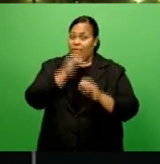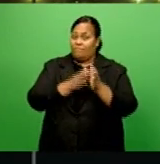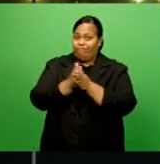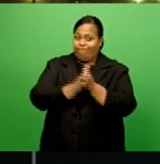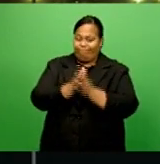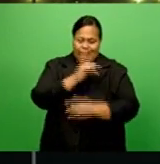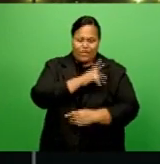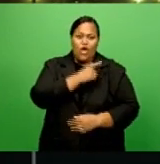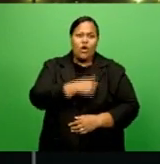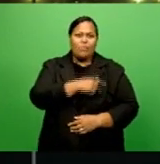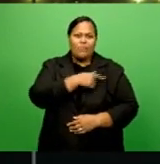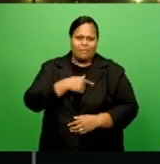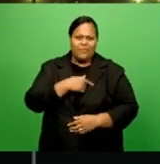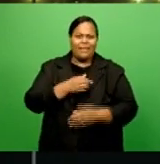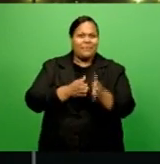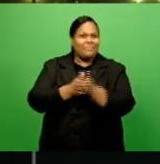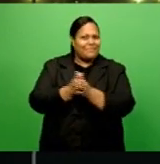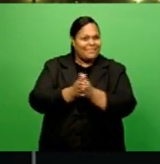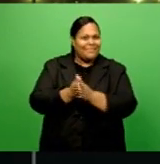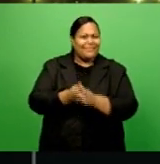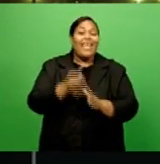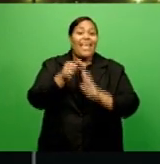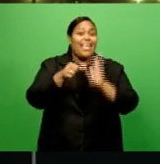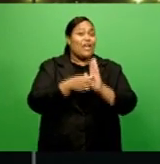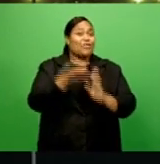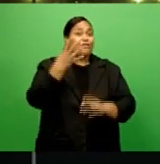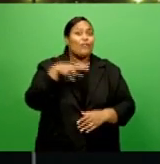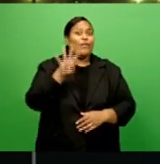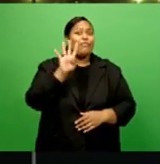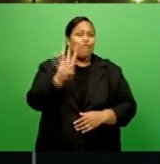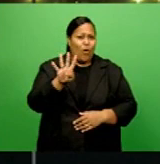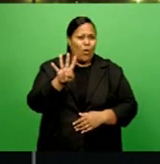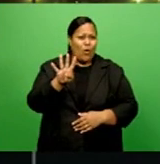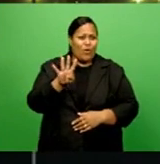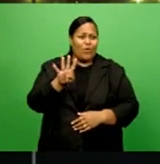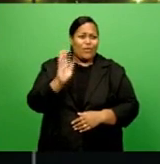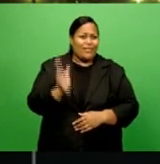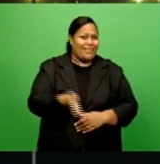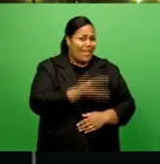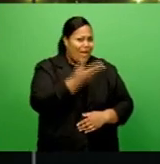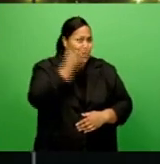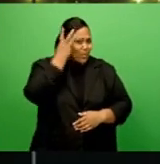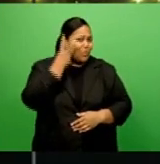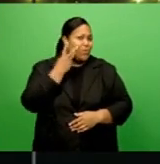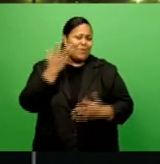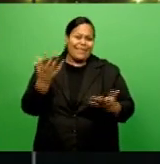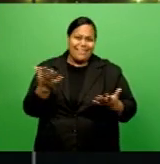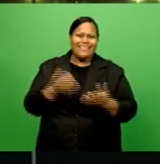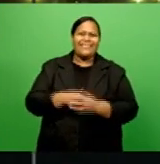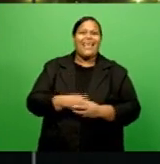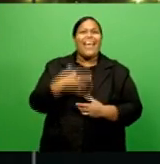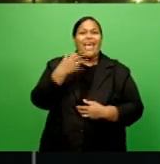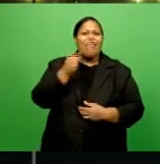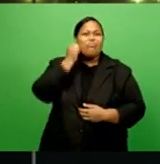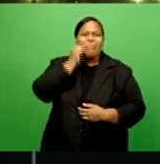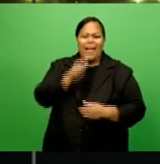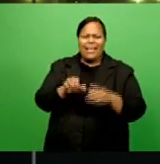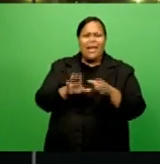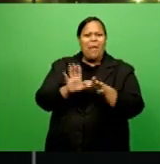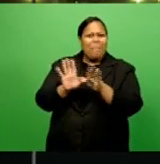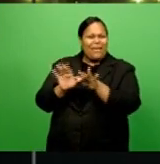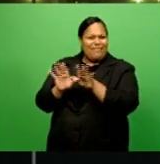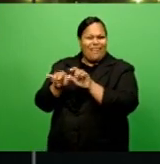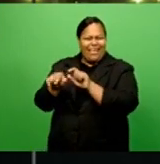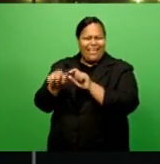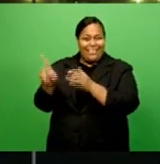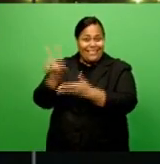commitment. This is true for 44-year-old Sony Matthews, the artist behind Black Butterfly Designs. Apenisa